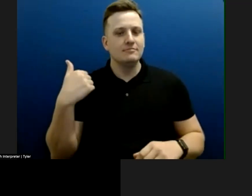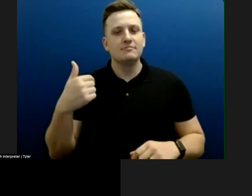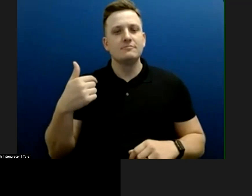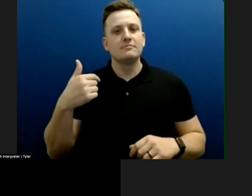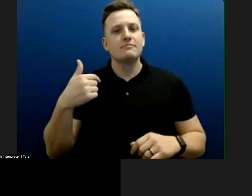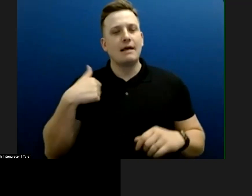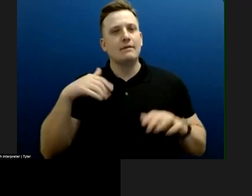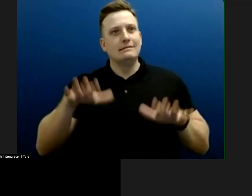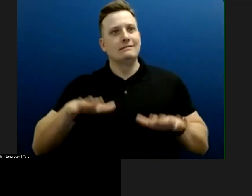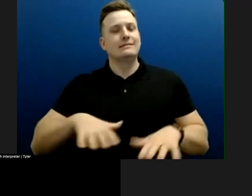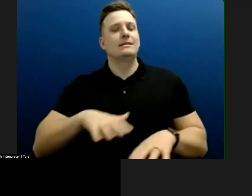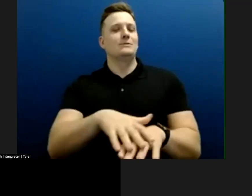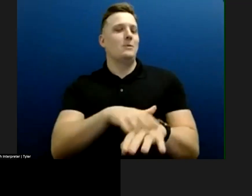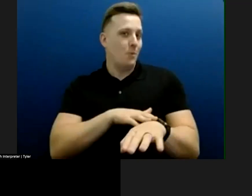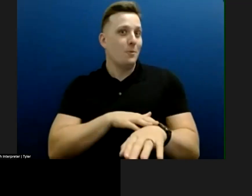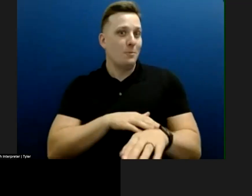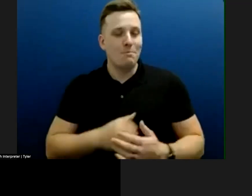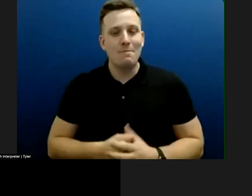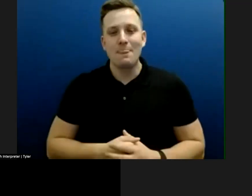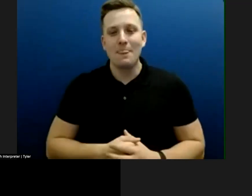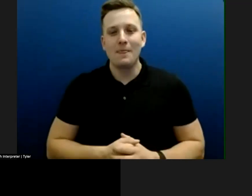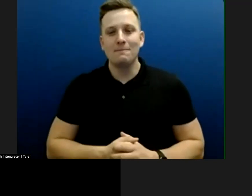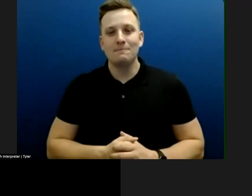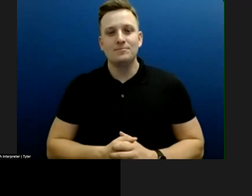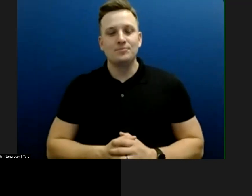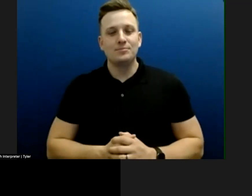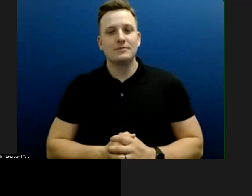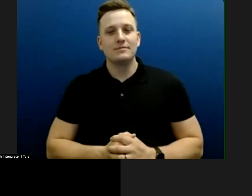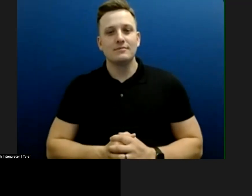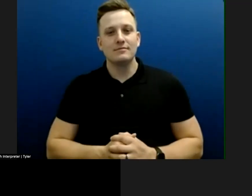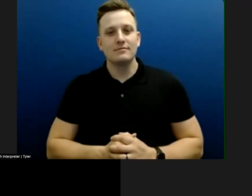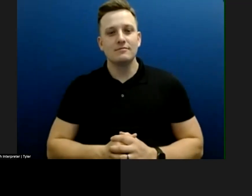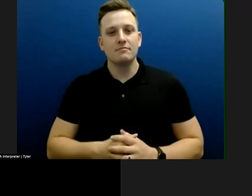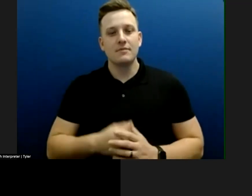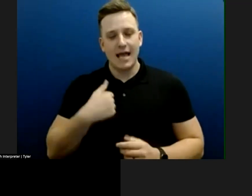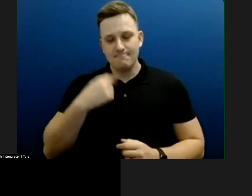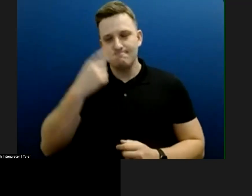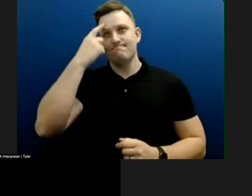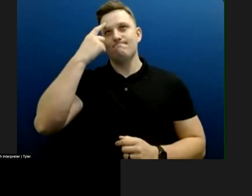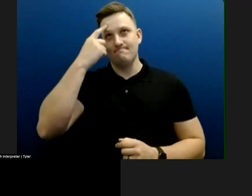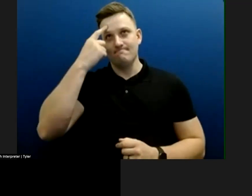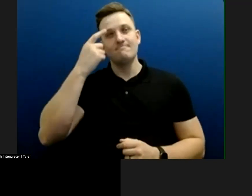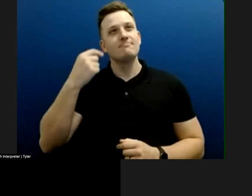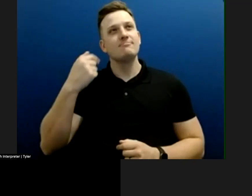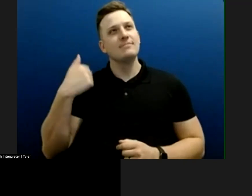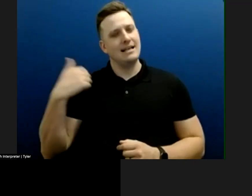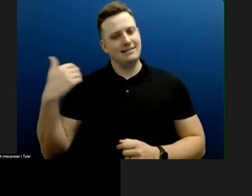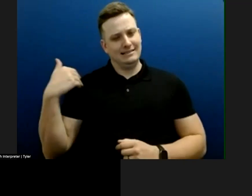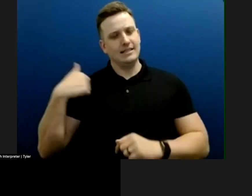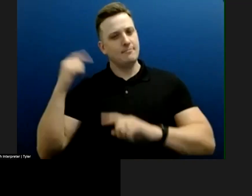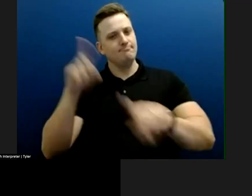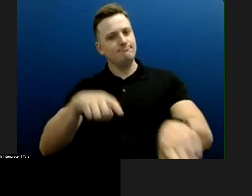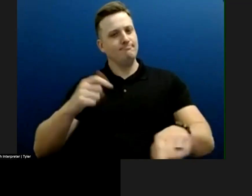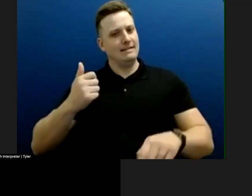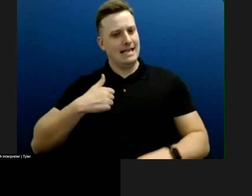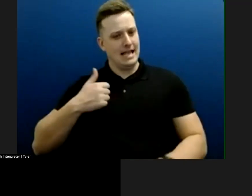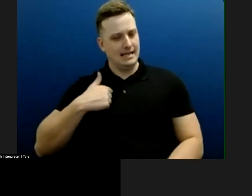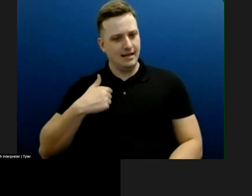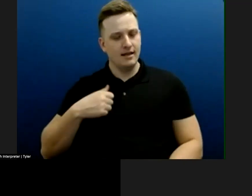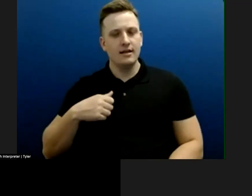slow down. One of the times I was in Canada, I think it was probably one of the trips